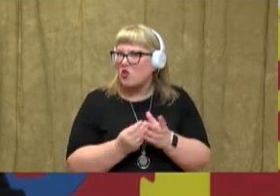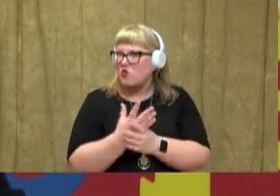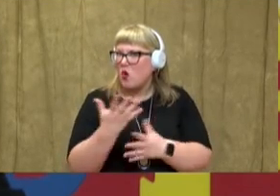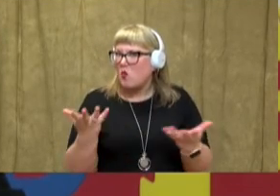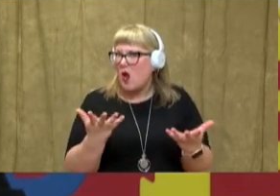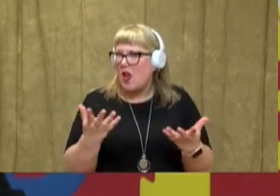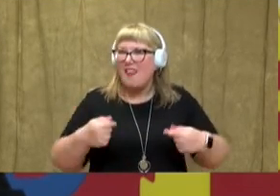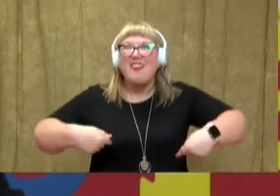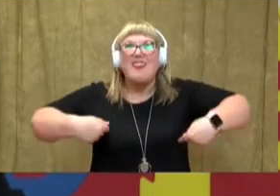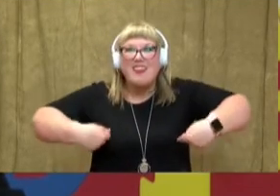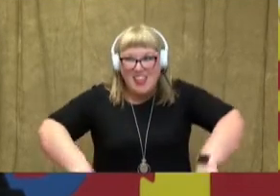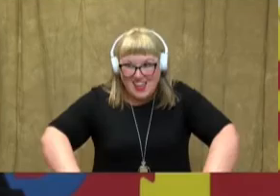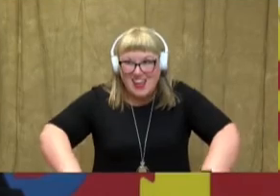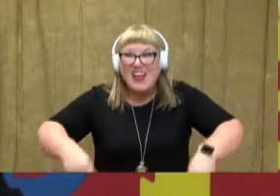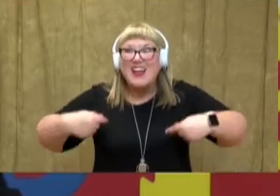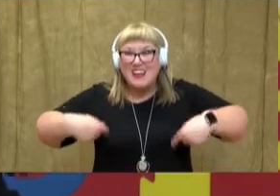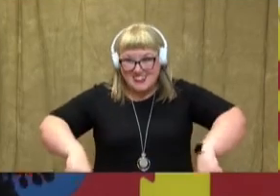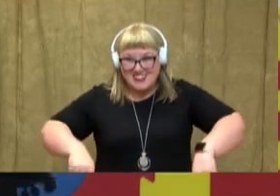Legs.